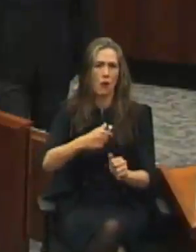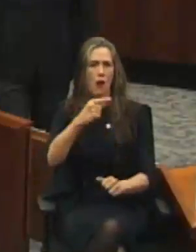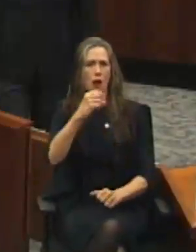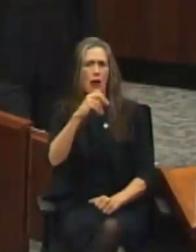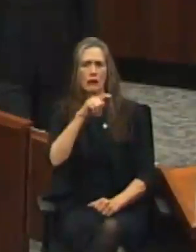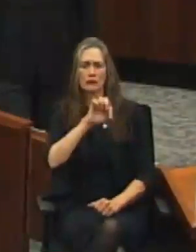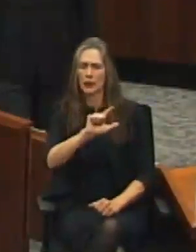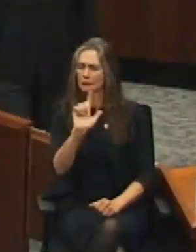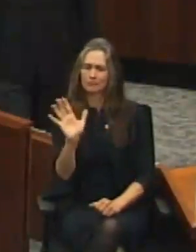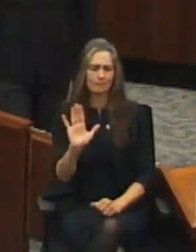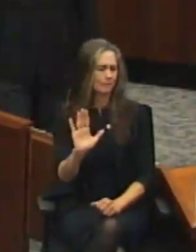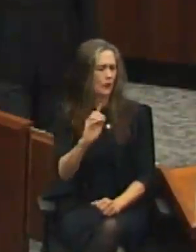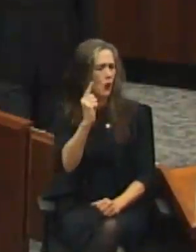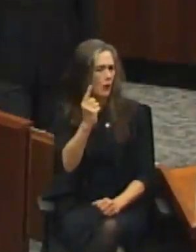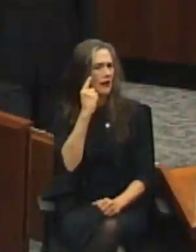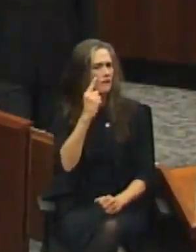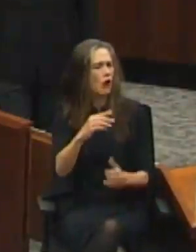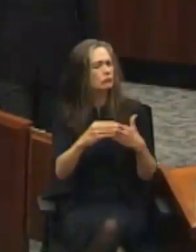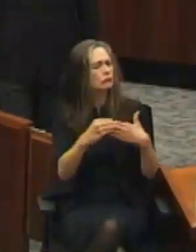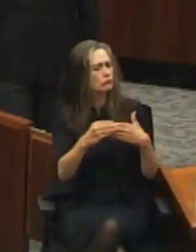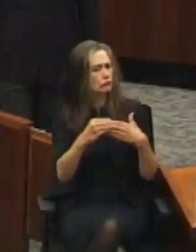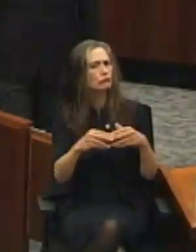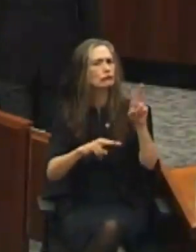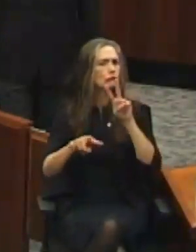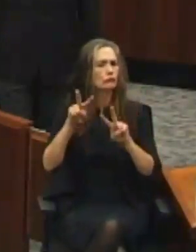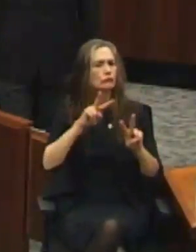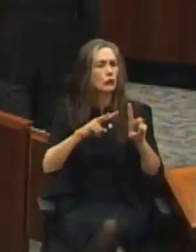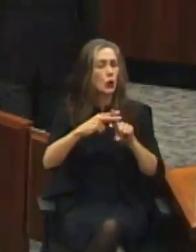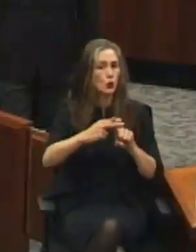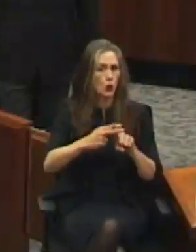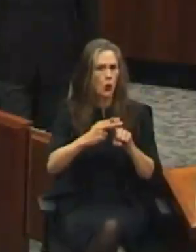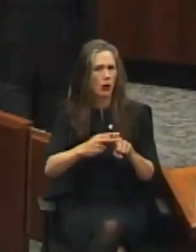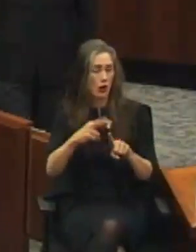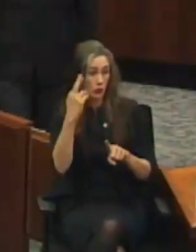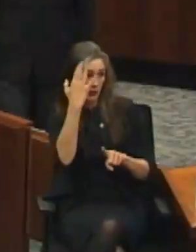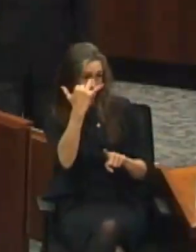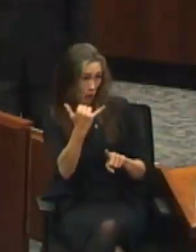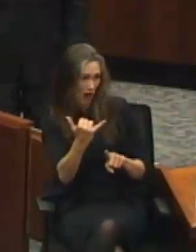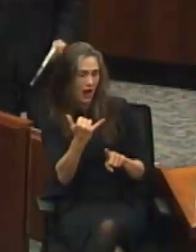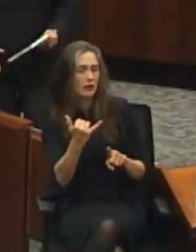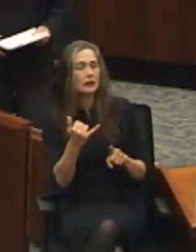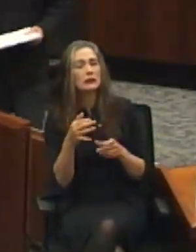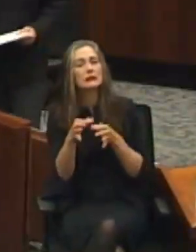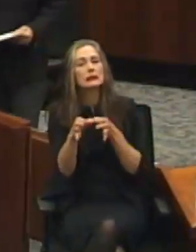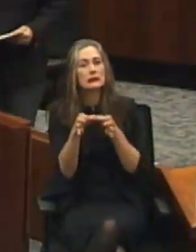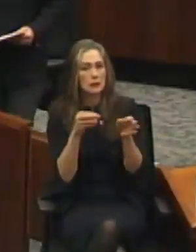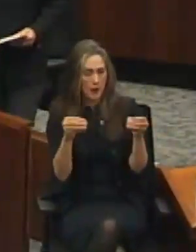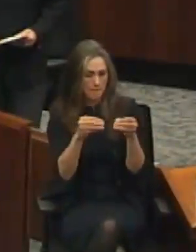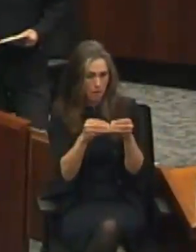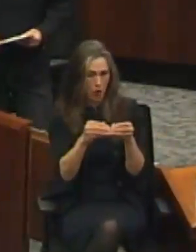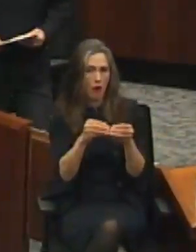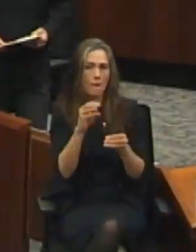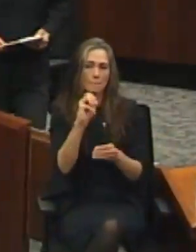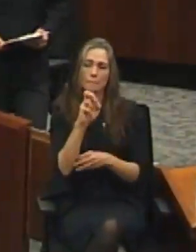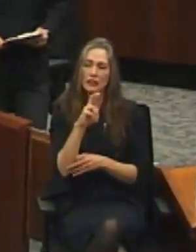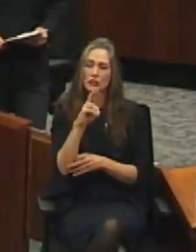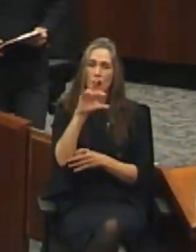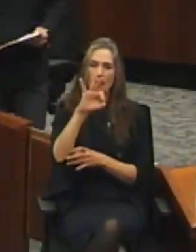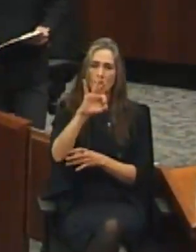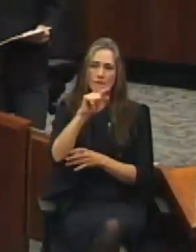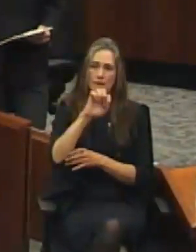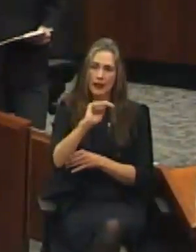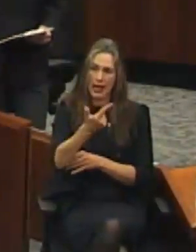do that Mr. Fry can go into. But it also is part of